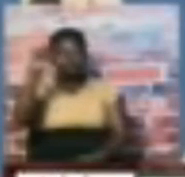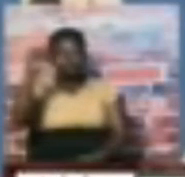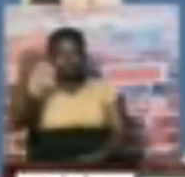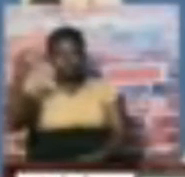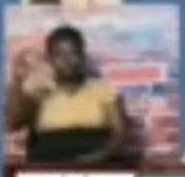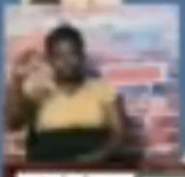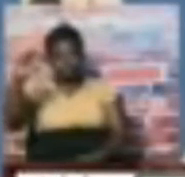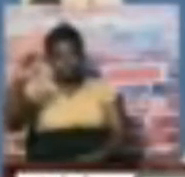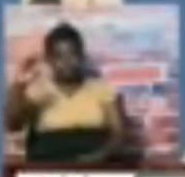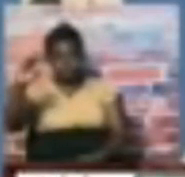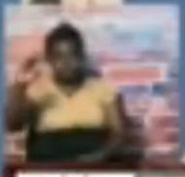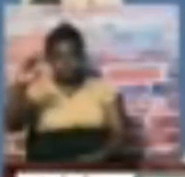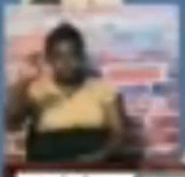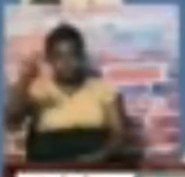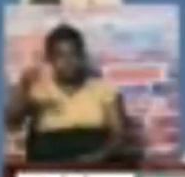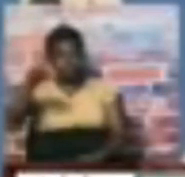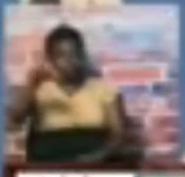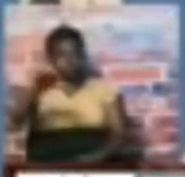Ginger,